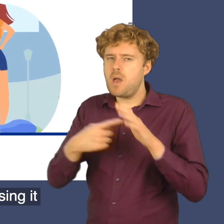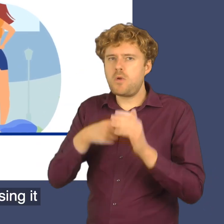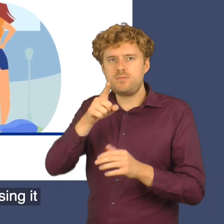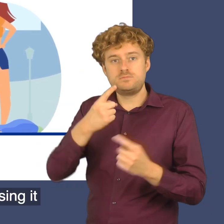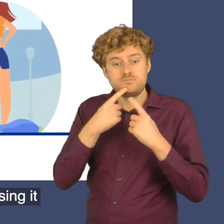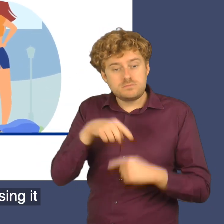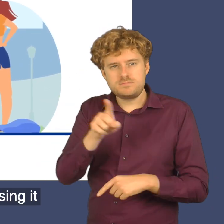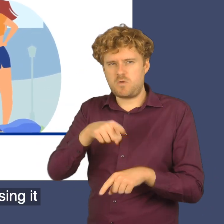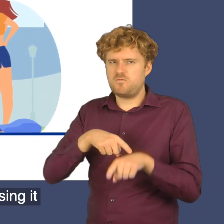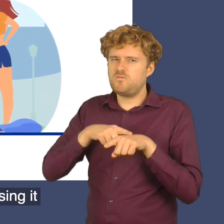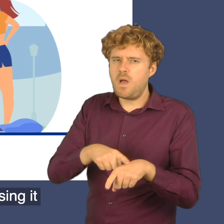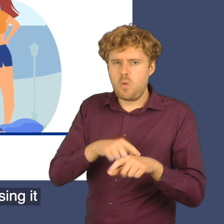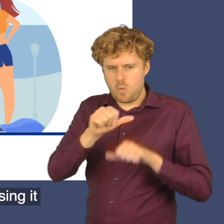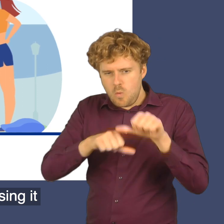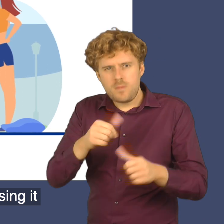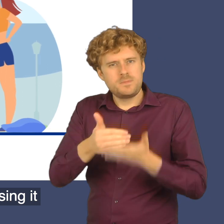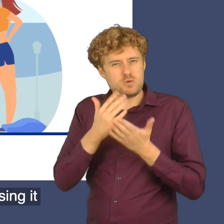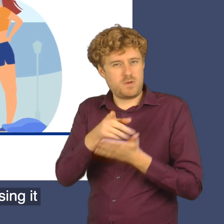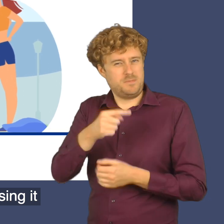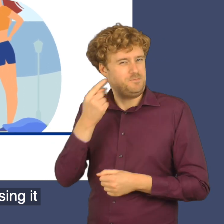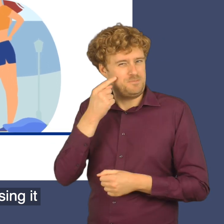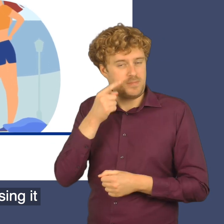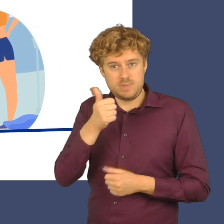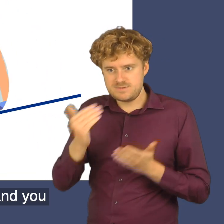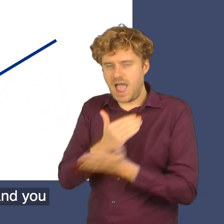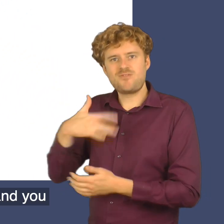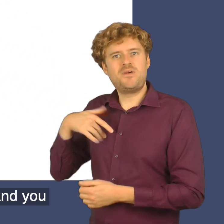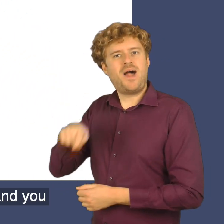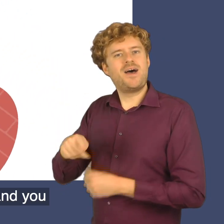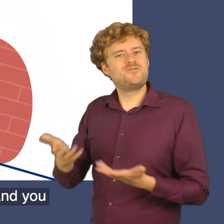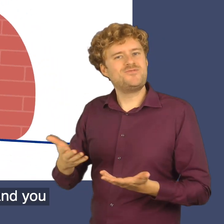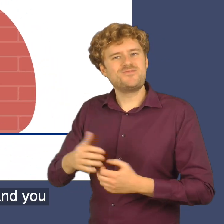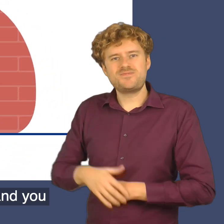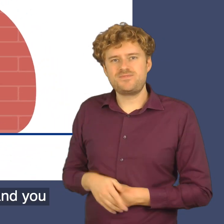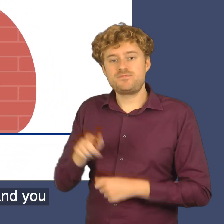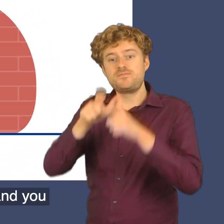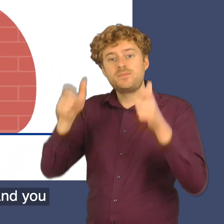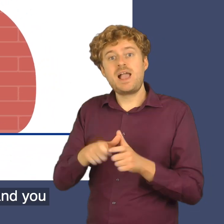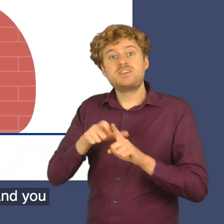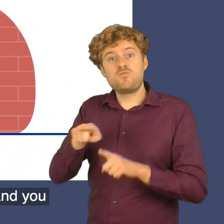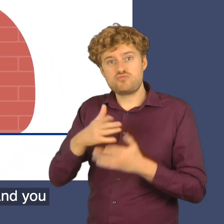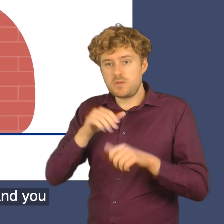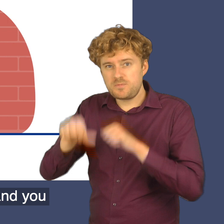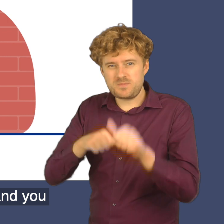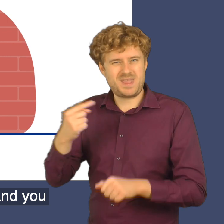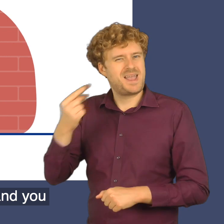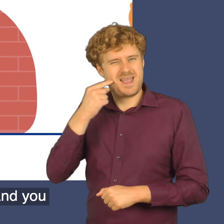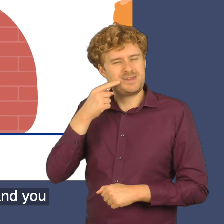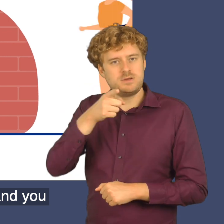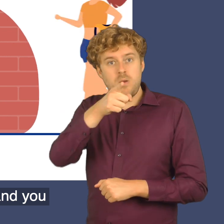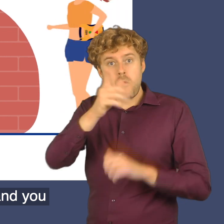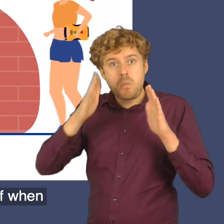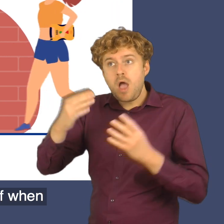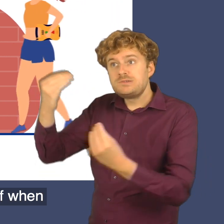follow the simple instructions and know using it could save someone's life. Remember, defibrillators are very easy to use and you don't need